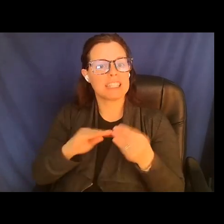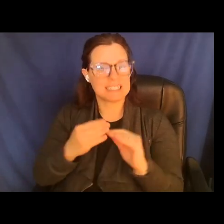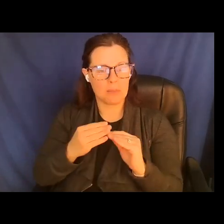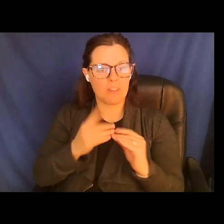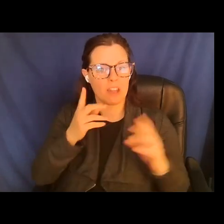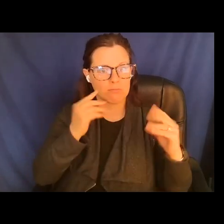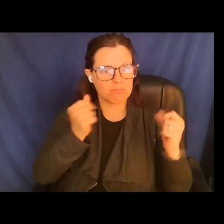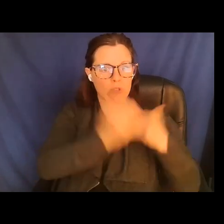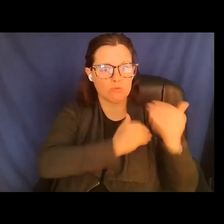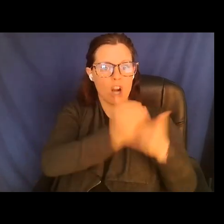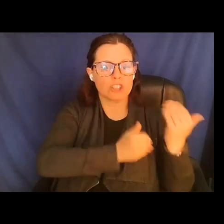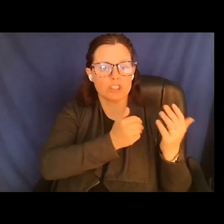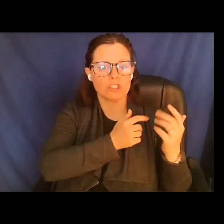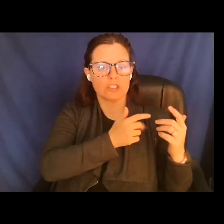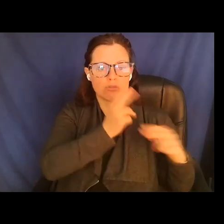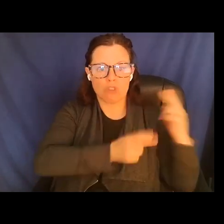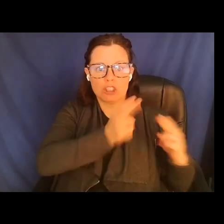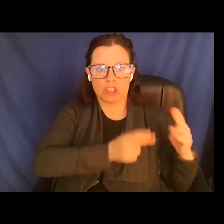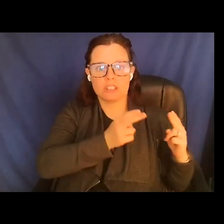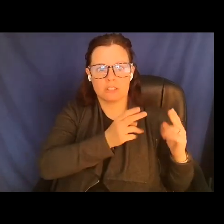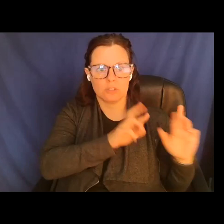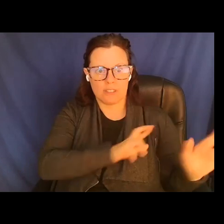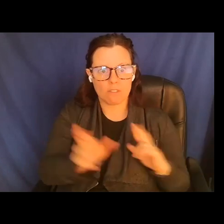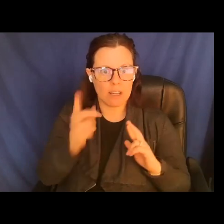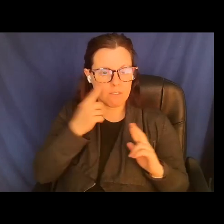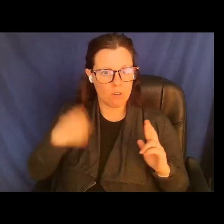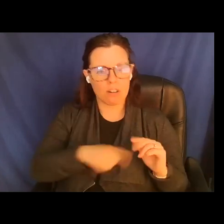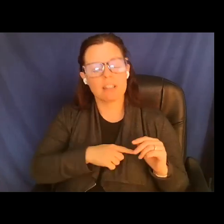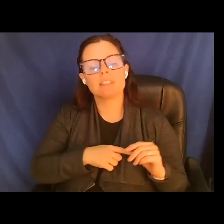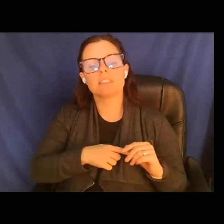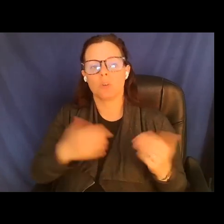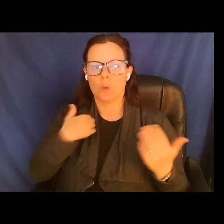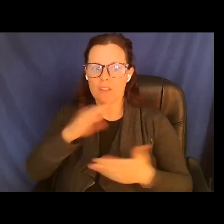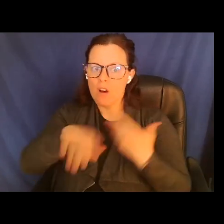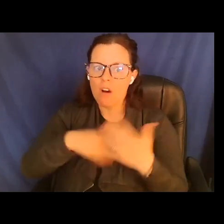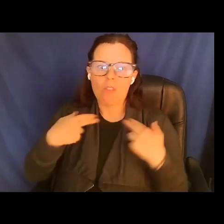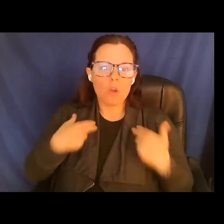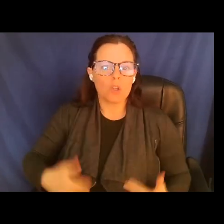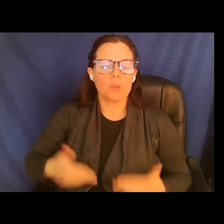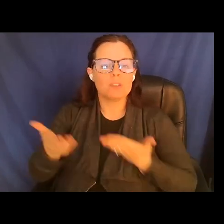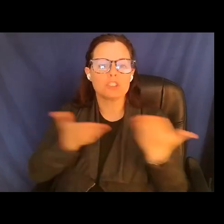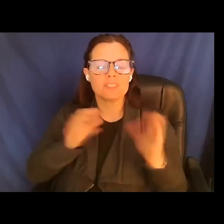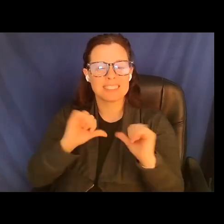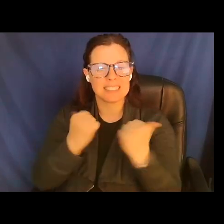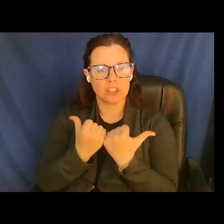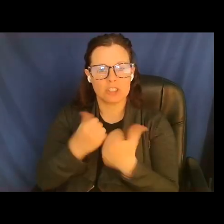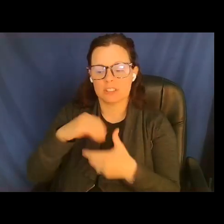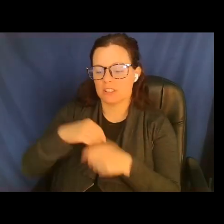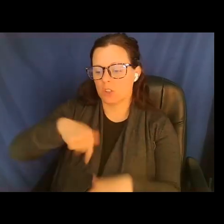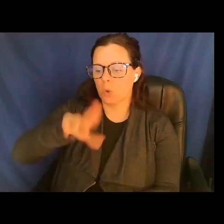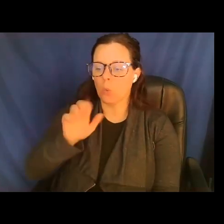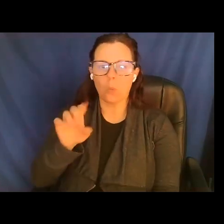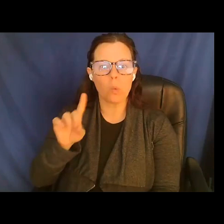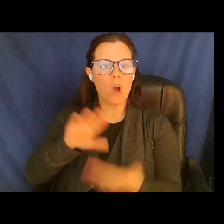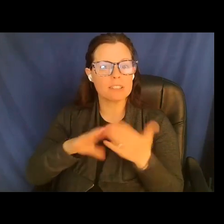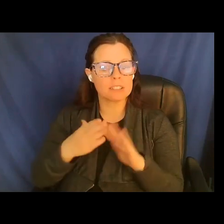this happen. And we do have all of the human service agencies in the Quad Cities area are able to,